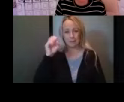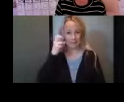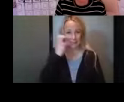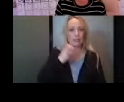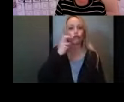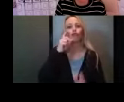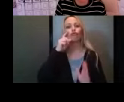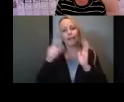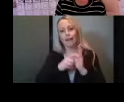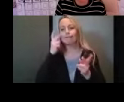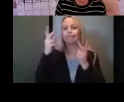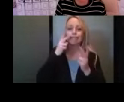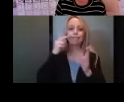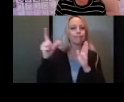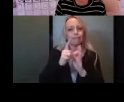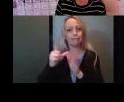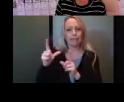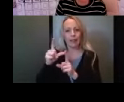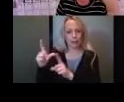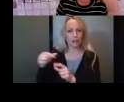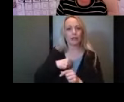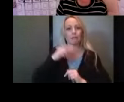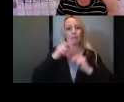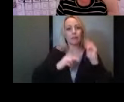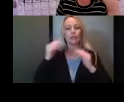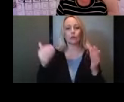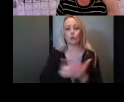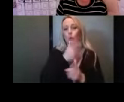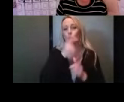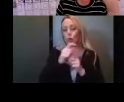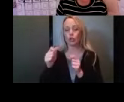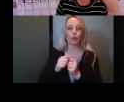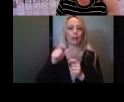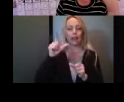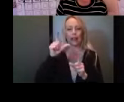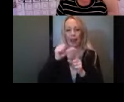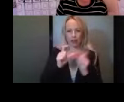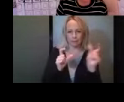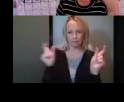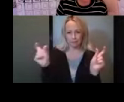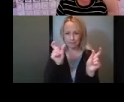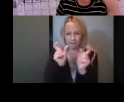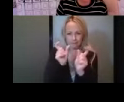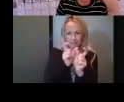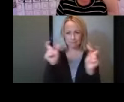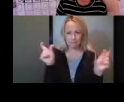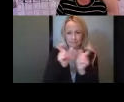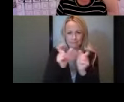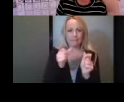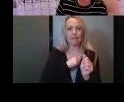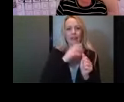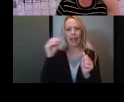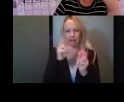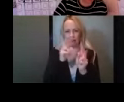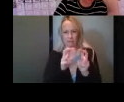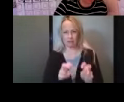a better visual representation of letters, learning to build new words with letter combinations, and progressively decoding increasingly complex words